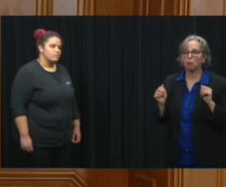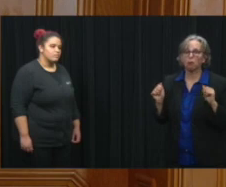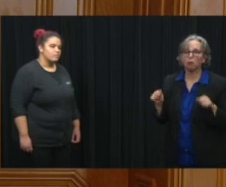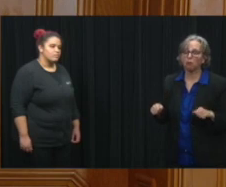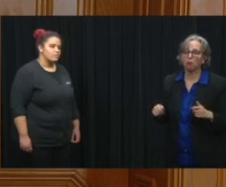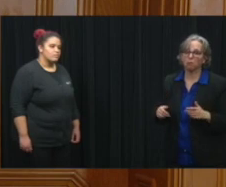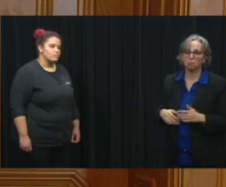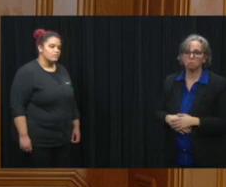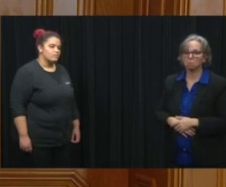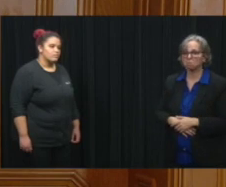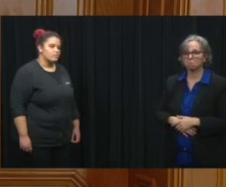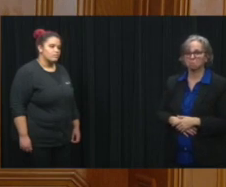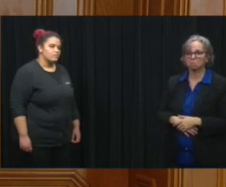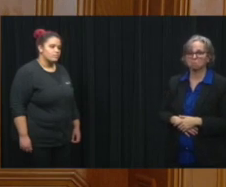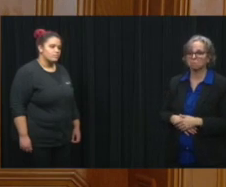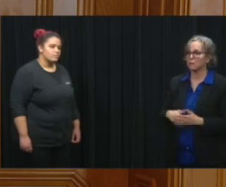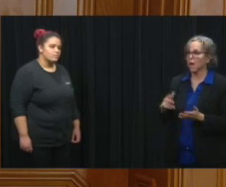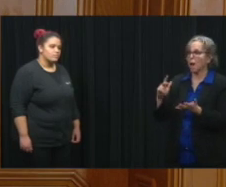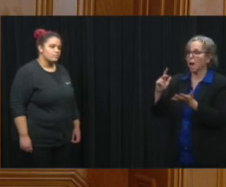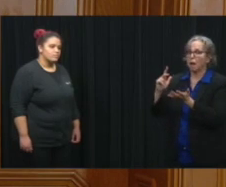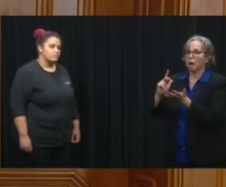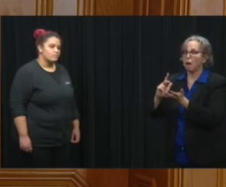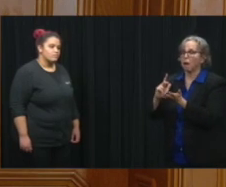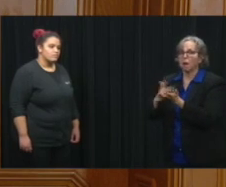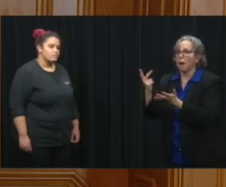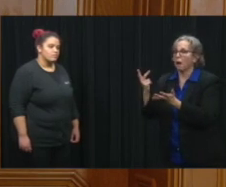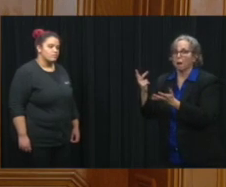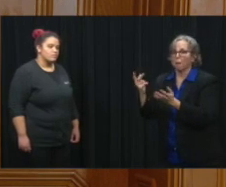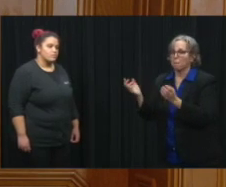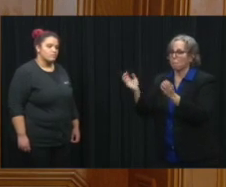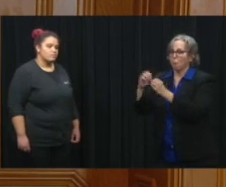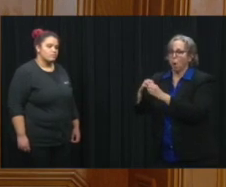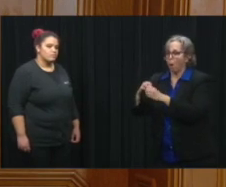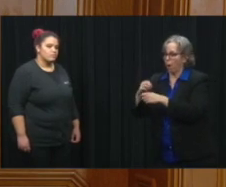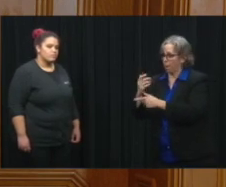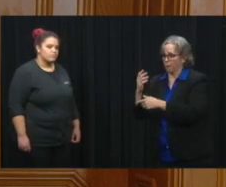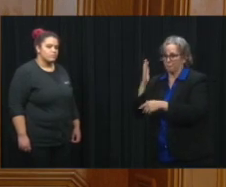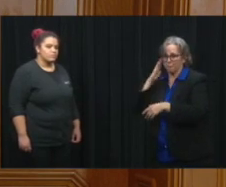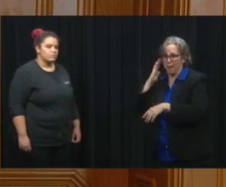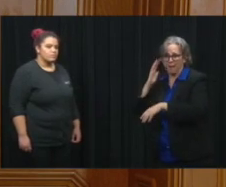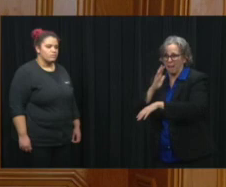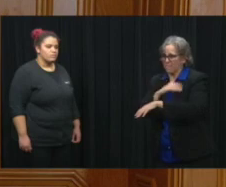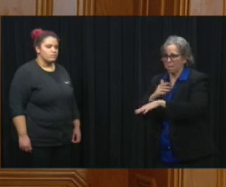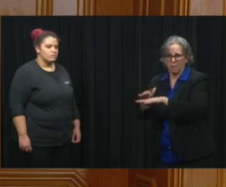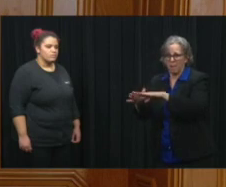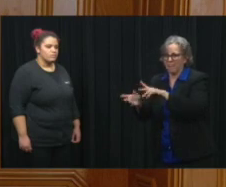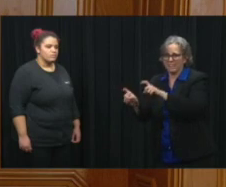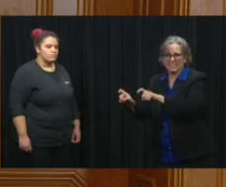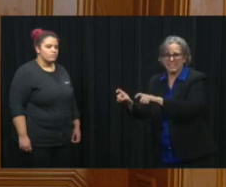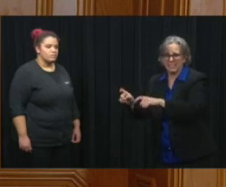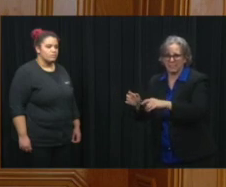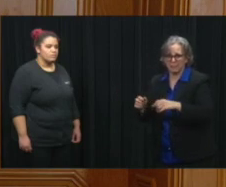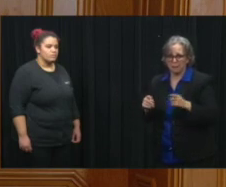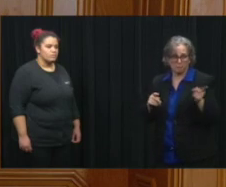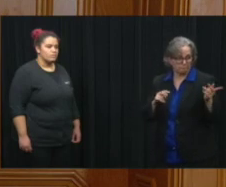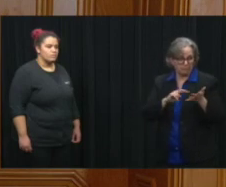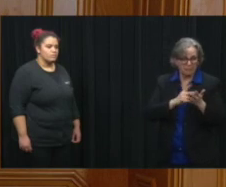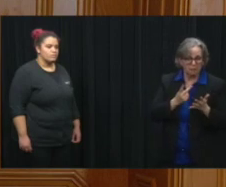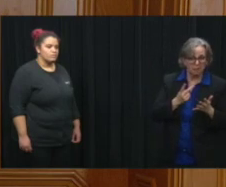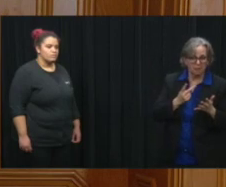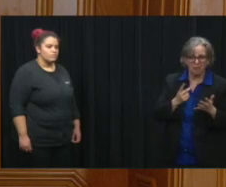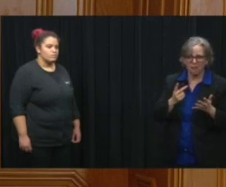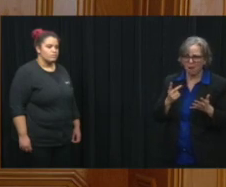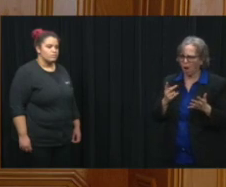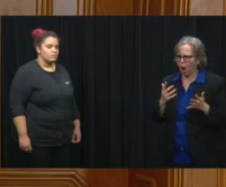three-time build-out of our hospital capacity. Could it be 2? Yeah, it could be 2. Part of the problem in modeling